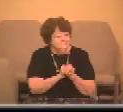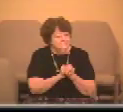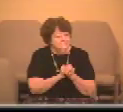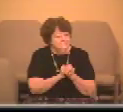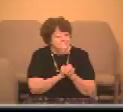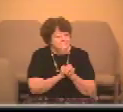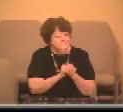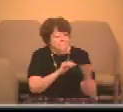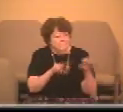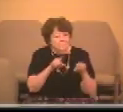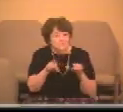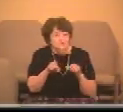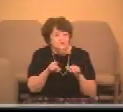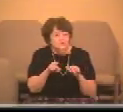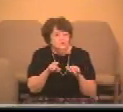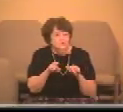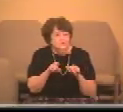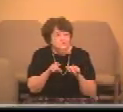Do you sound off?